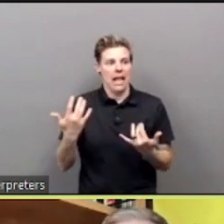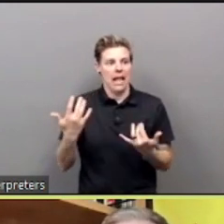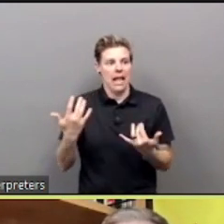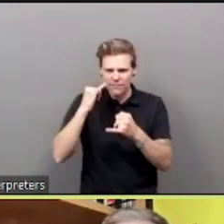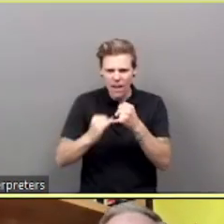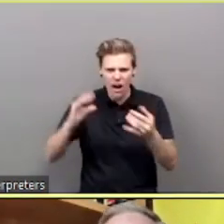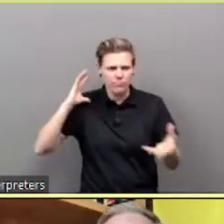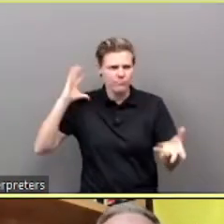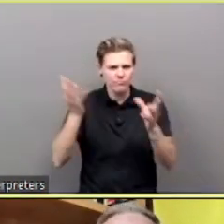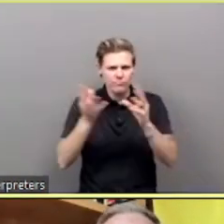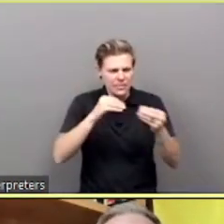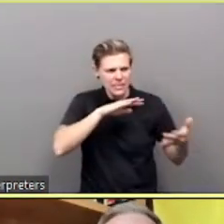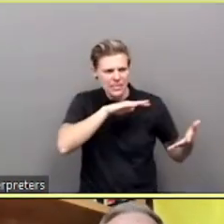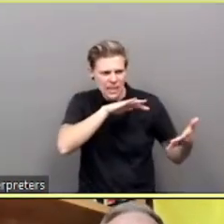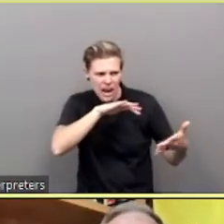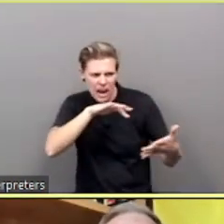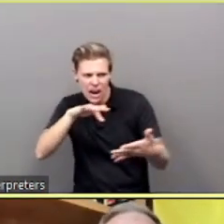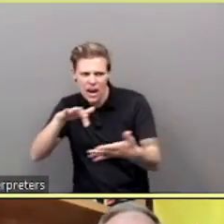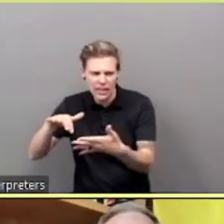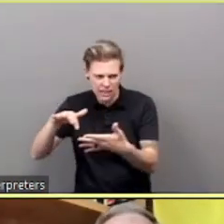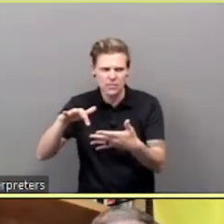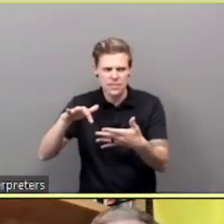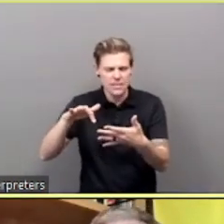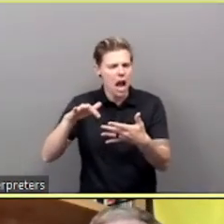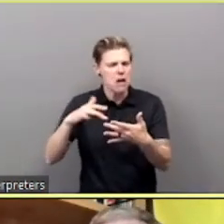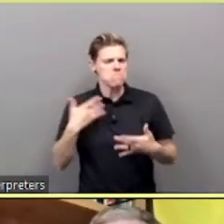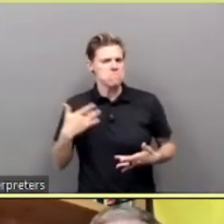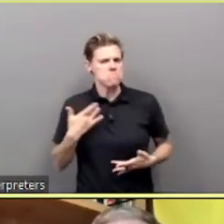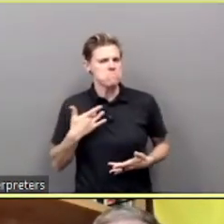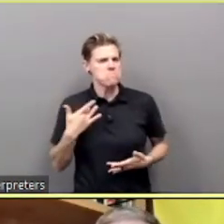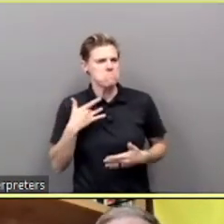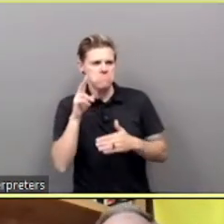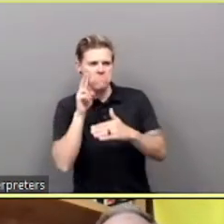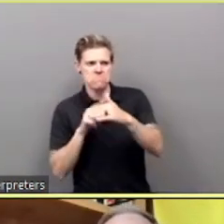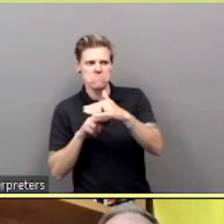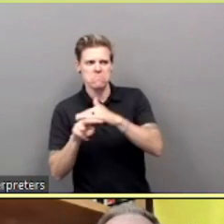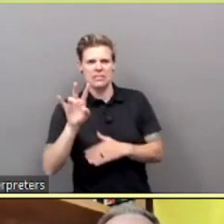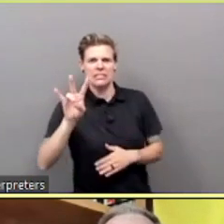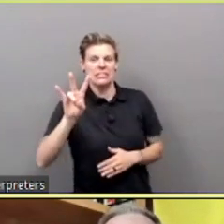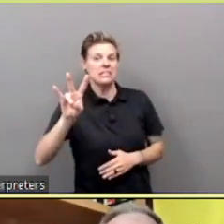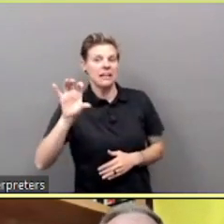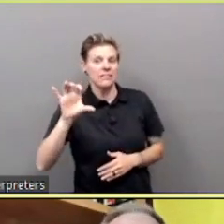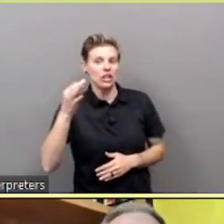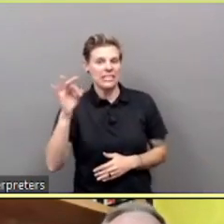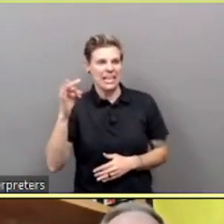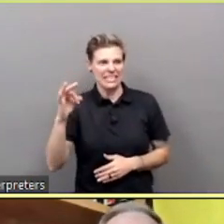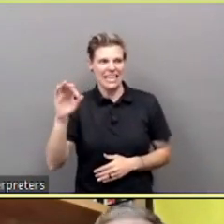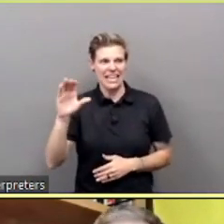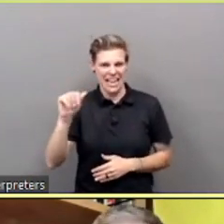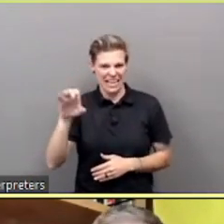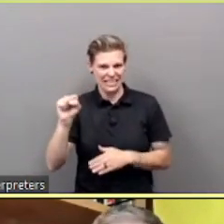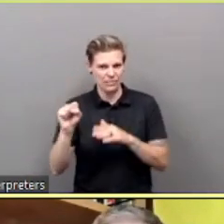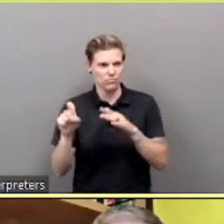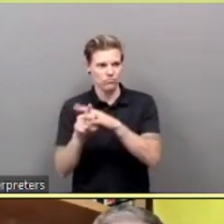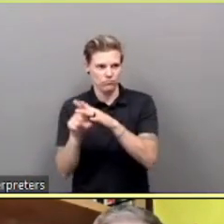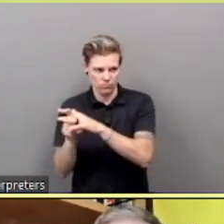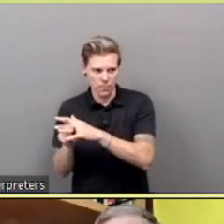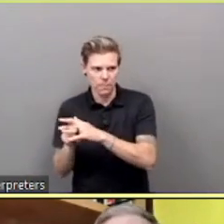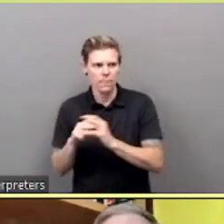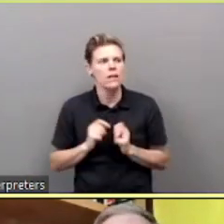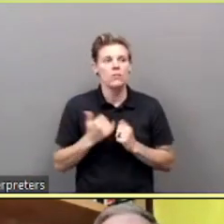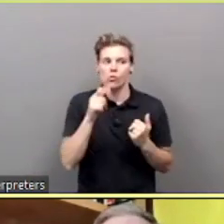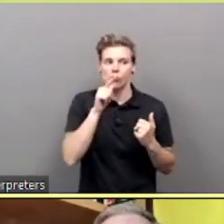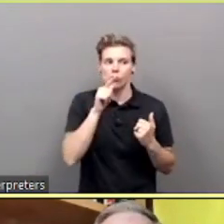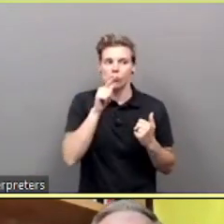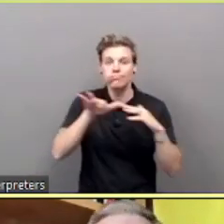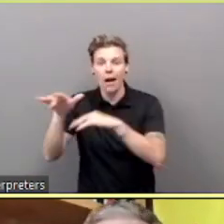we anticipate reporting 719 new cases, 359 hospitalizations,